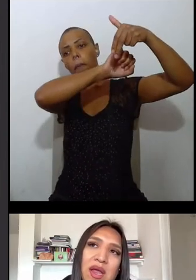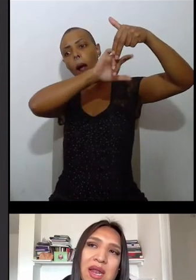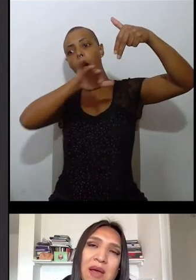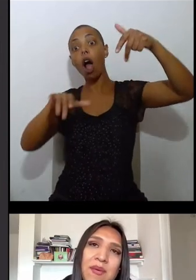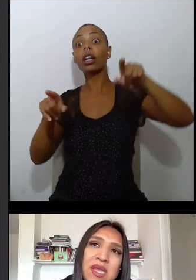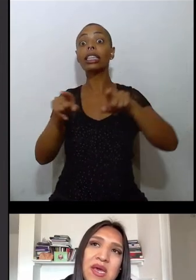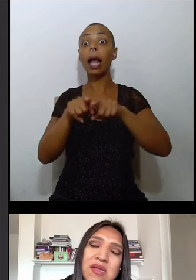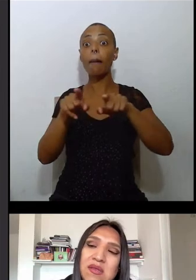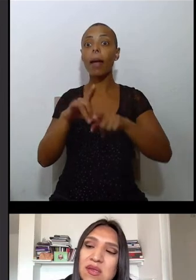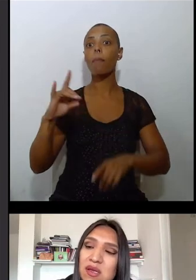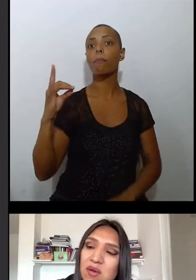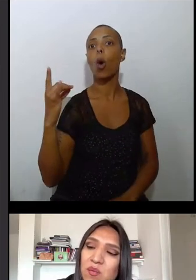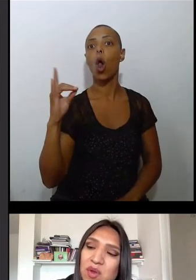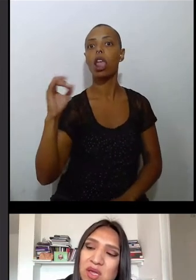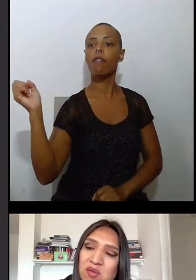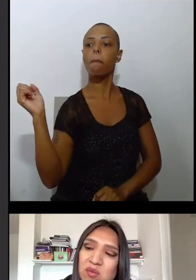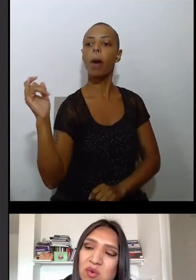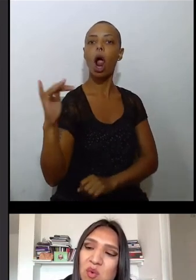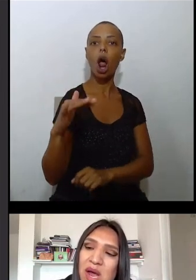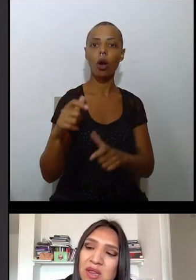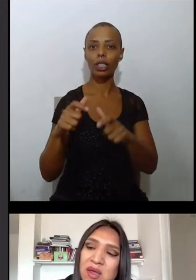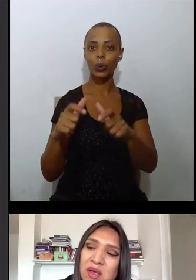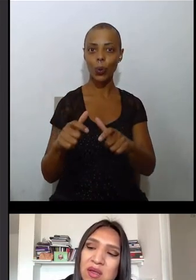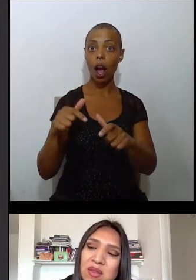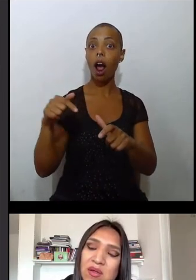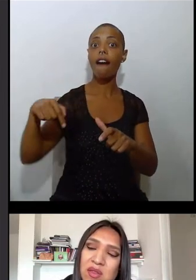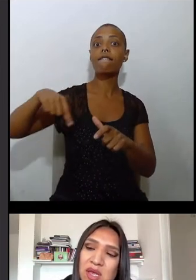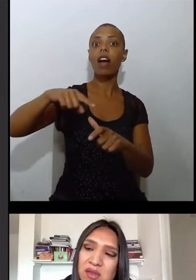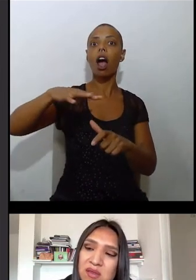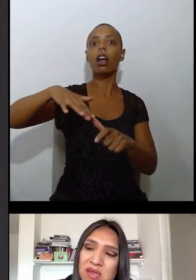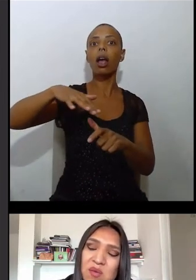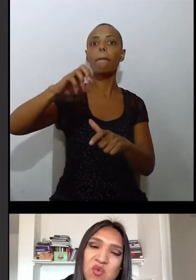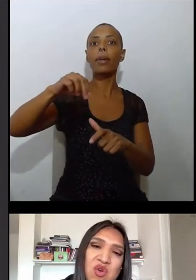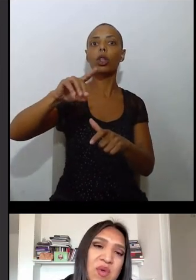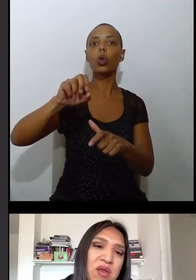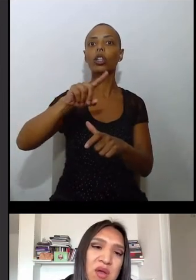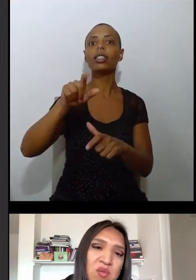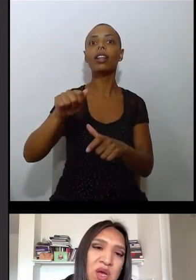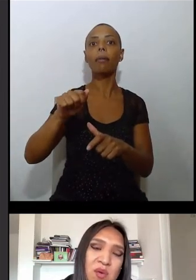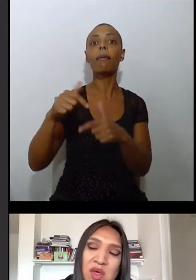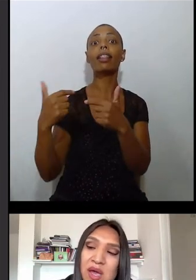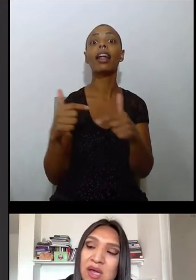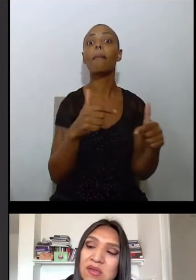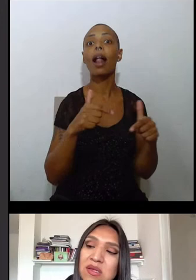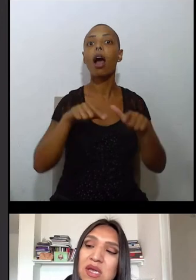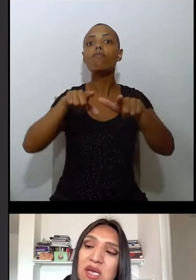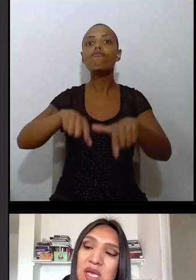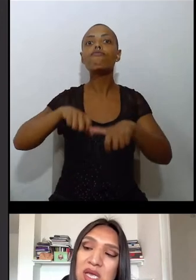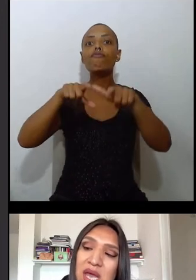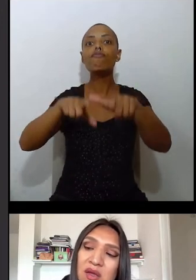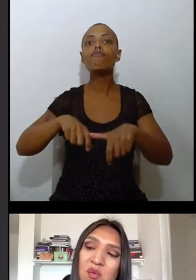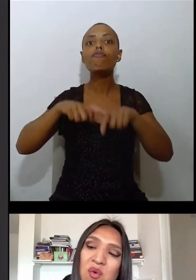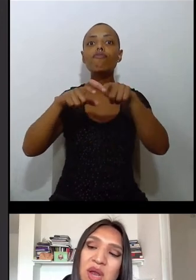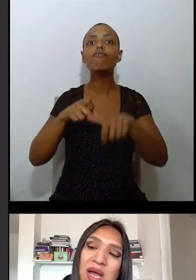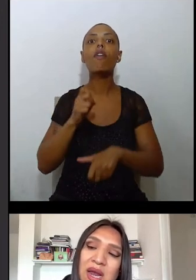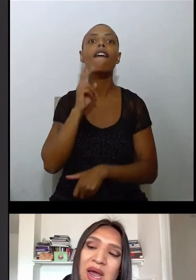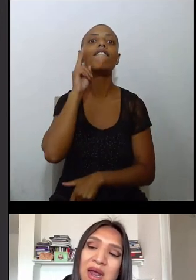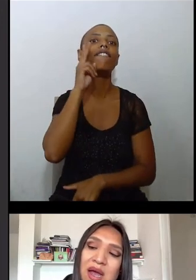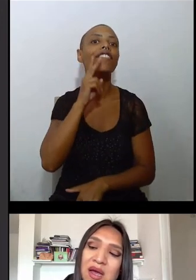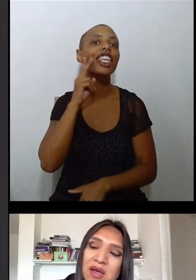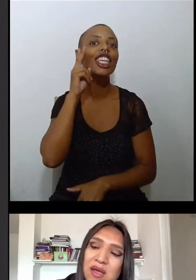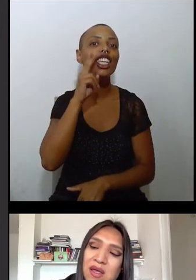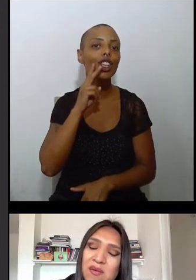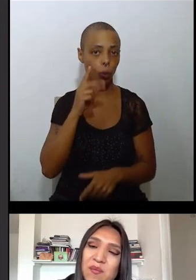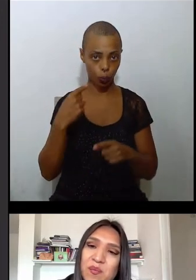from the northern part of Argentina and Bolivia and they go there they go to Mendoza to work at the